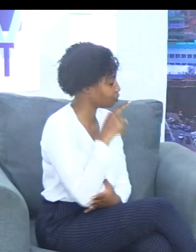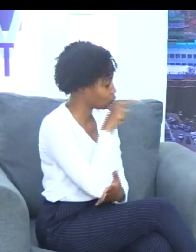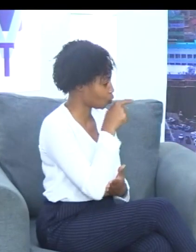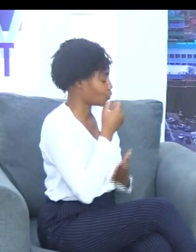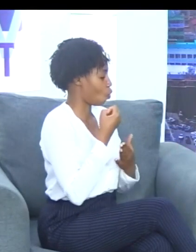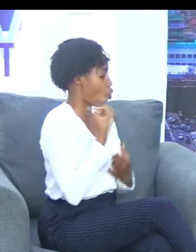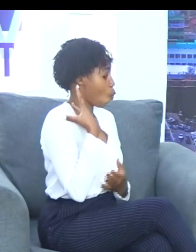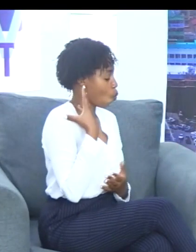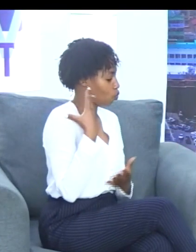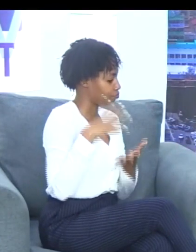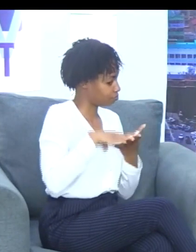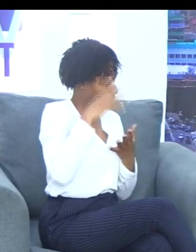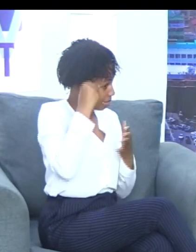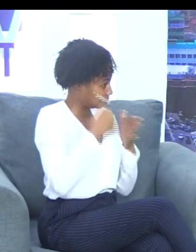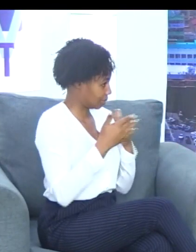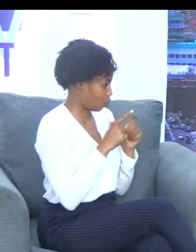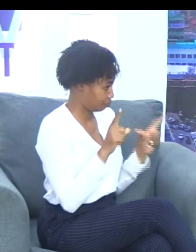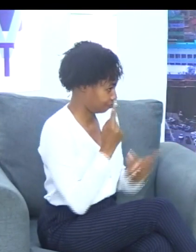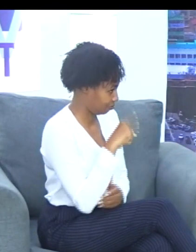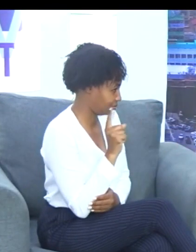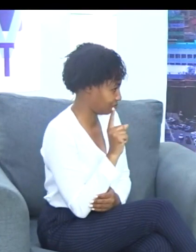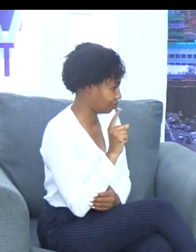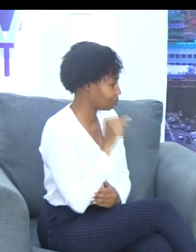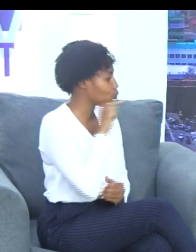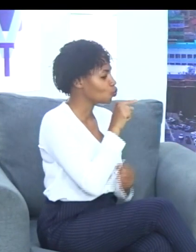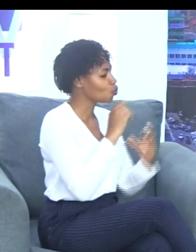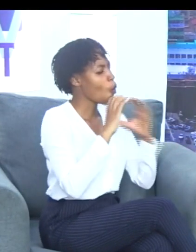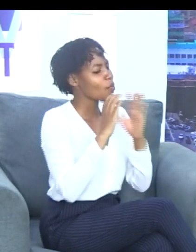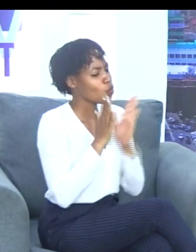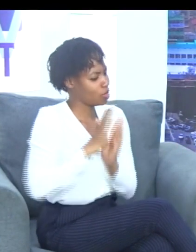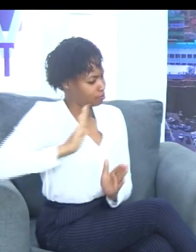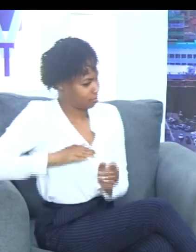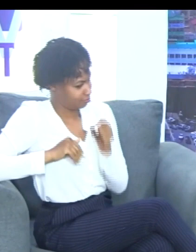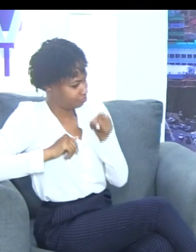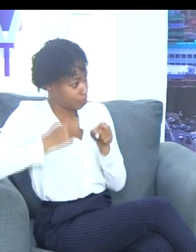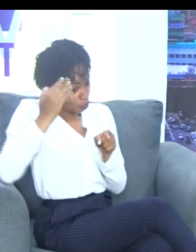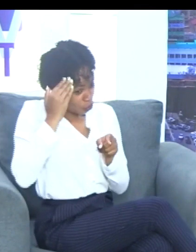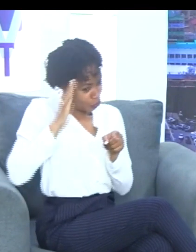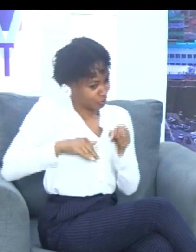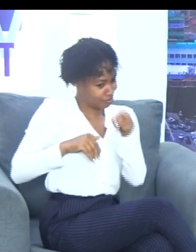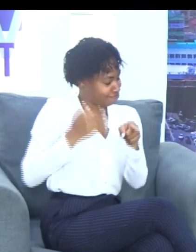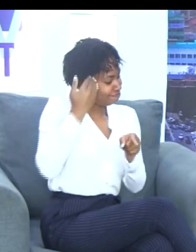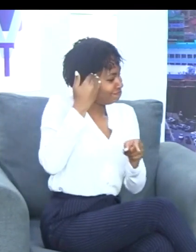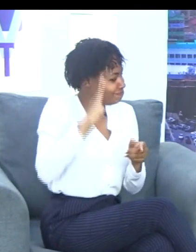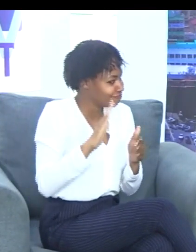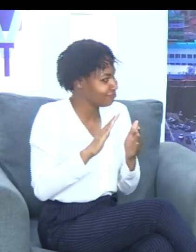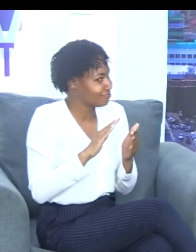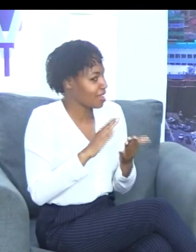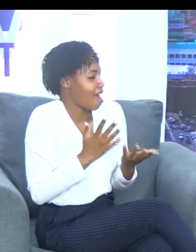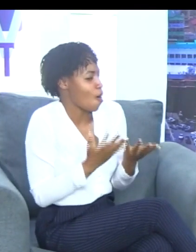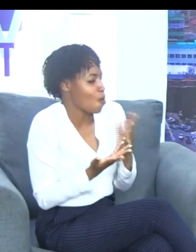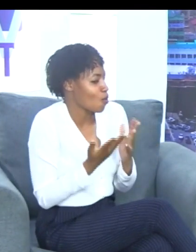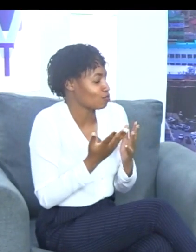Oh, that is interesting. So you understand and you know how to communicate with women, for example,